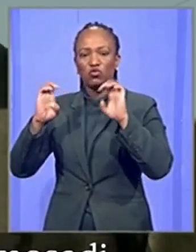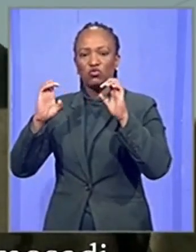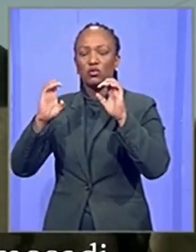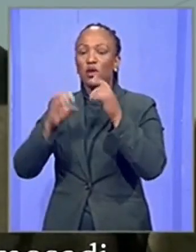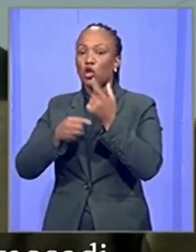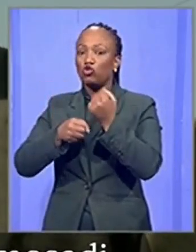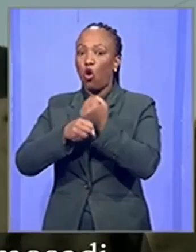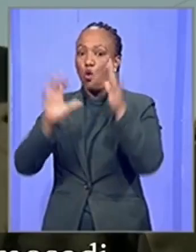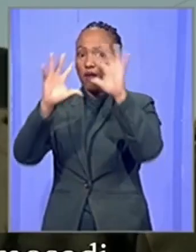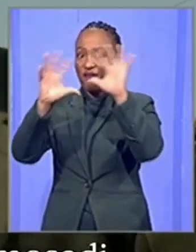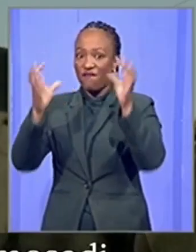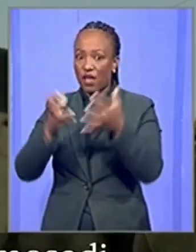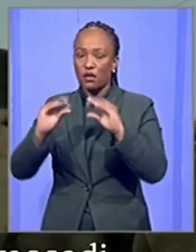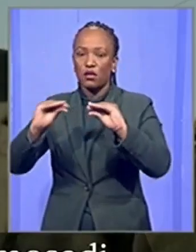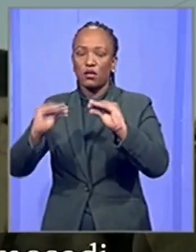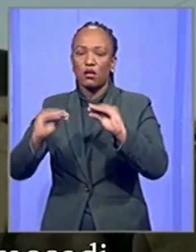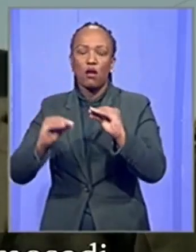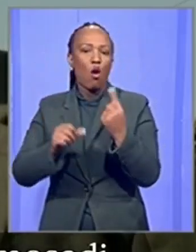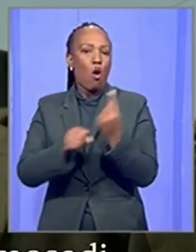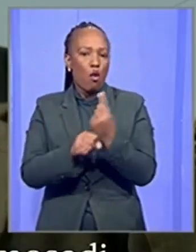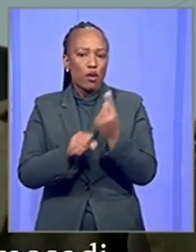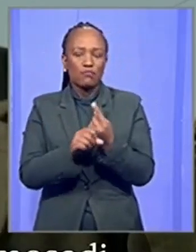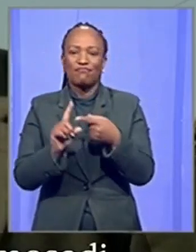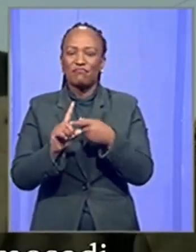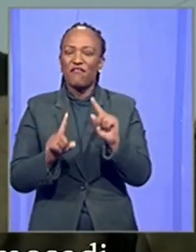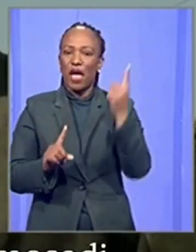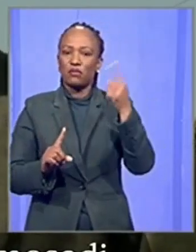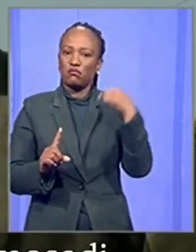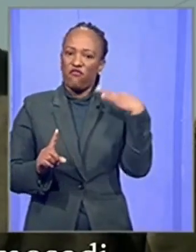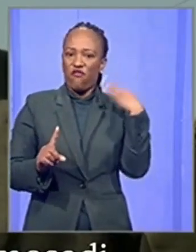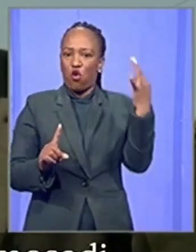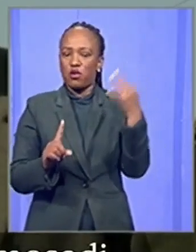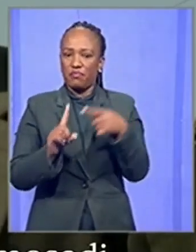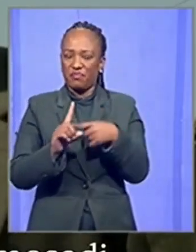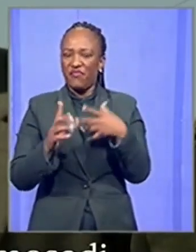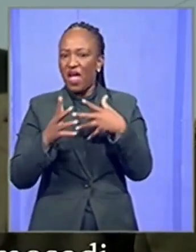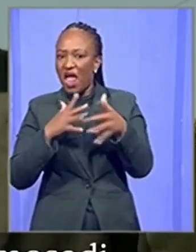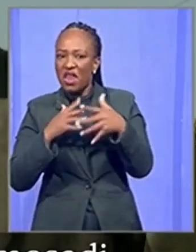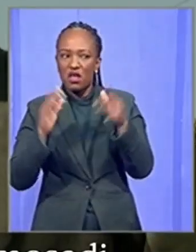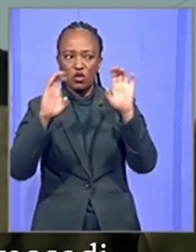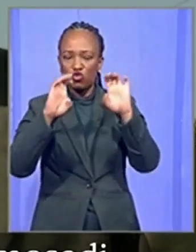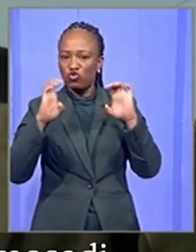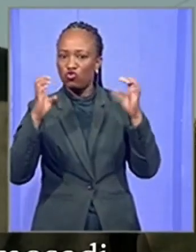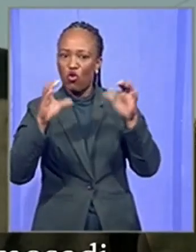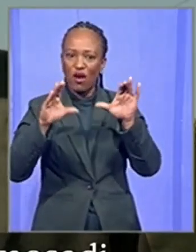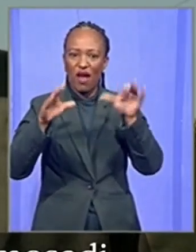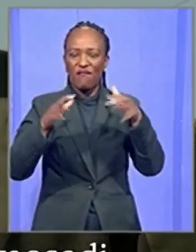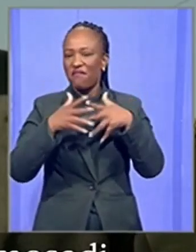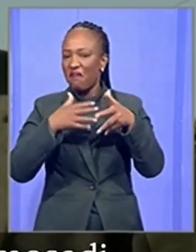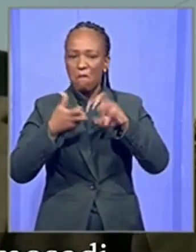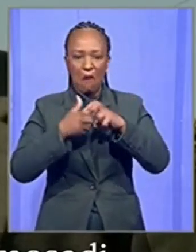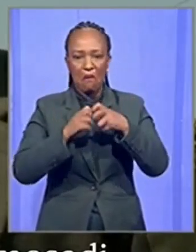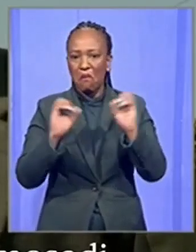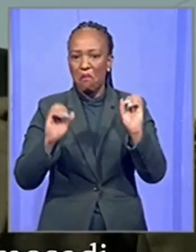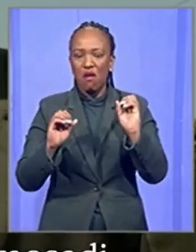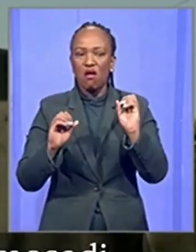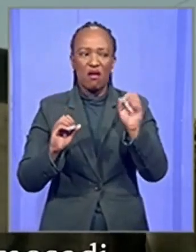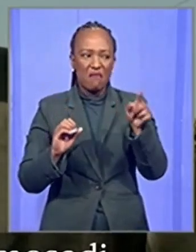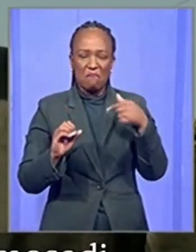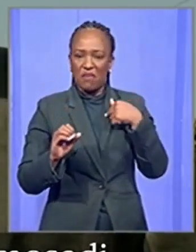was always the first one to volunteer to do all these things. When it comes to geography issues, I had no problem. I know even if I do